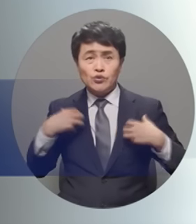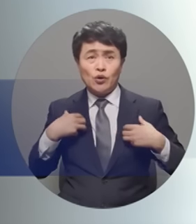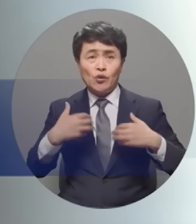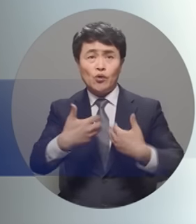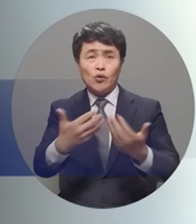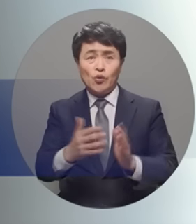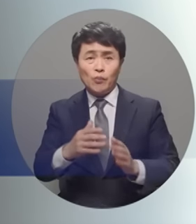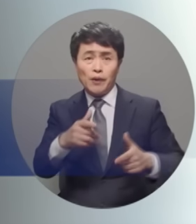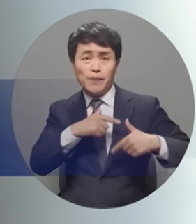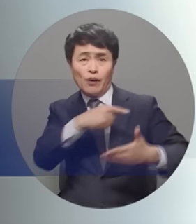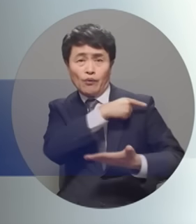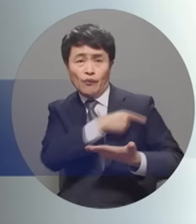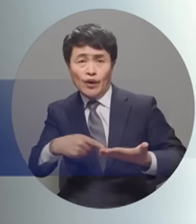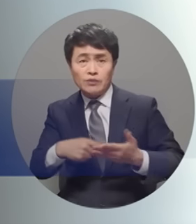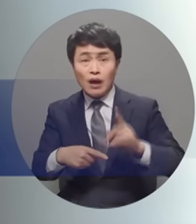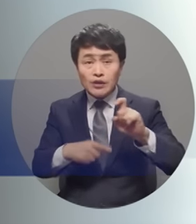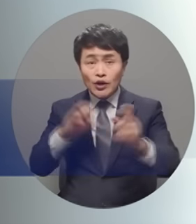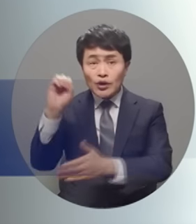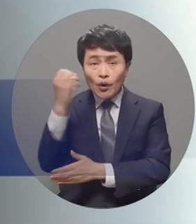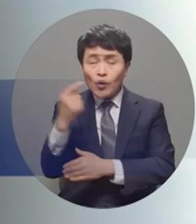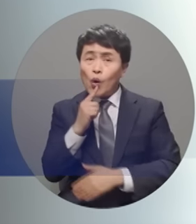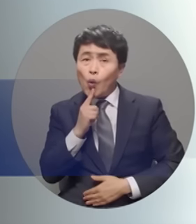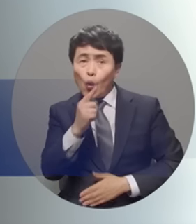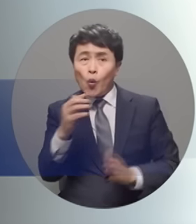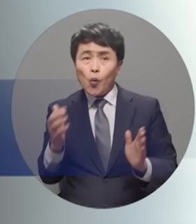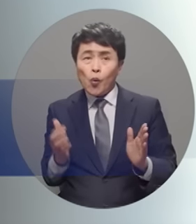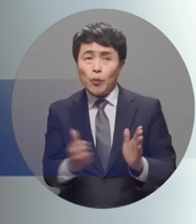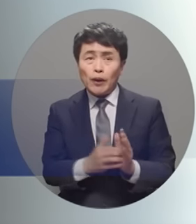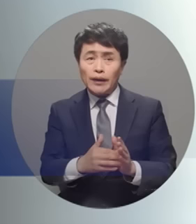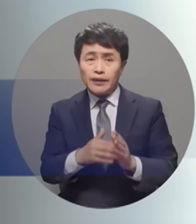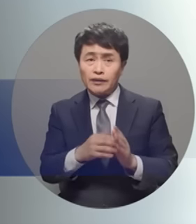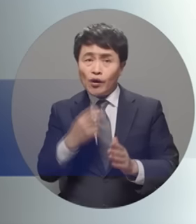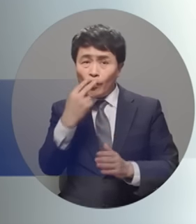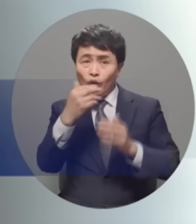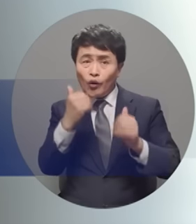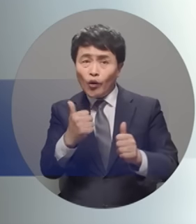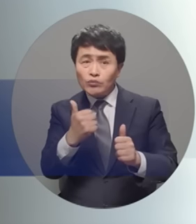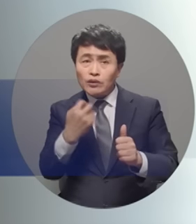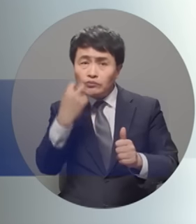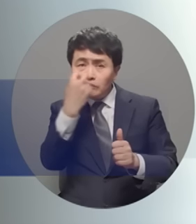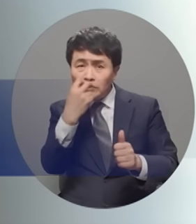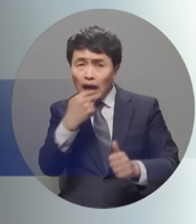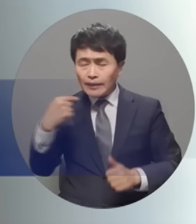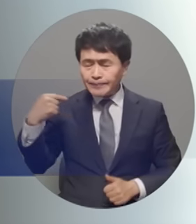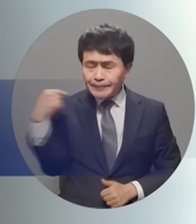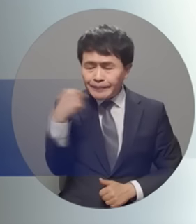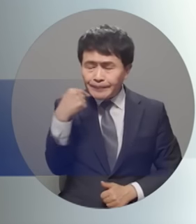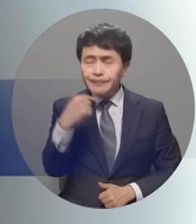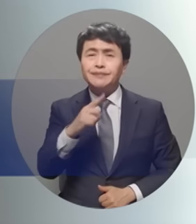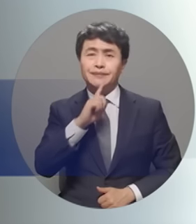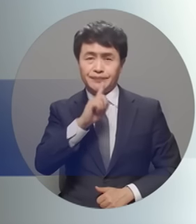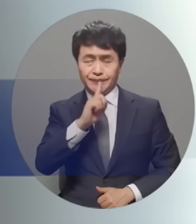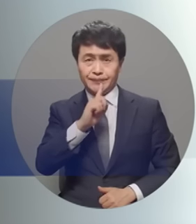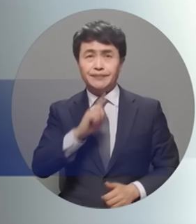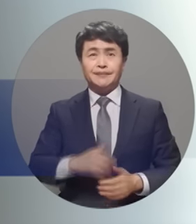related to at least 11 media outlets and the coverage of them, which increased the actions taken